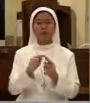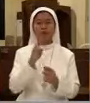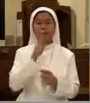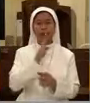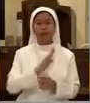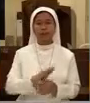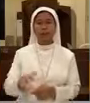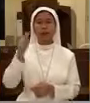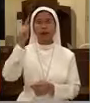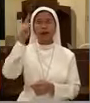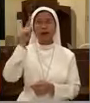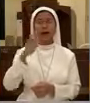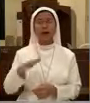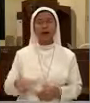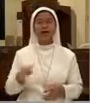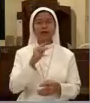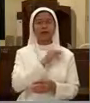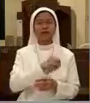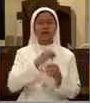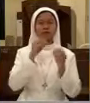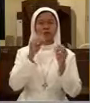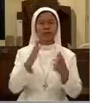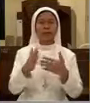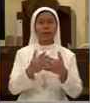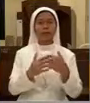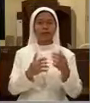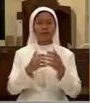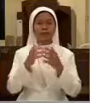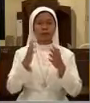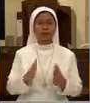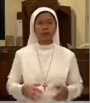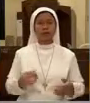compassion. No? May nakita akong picture